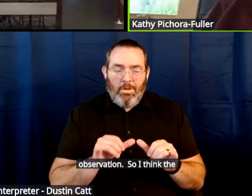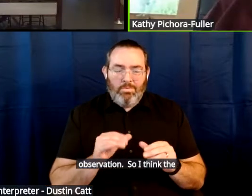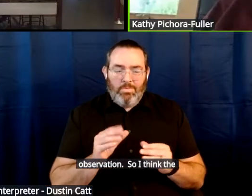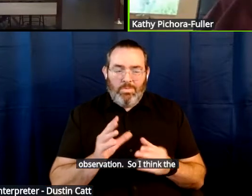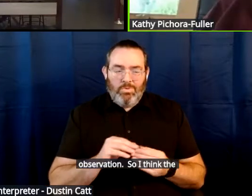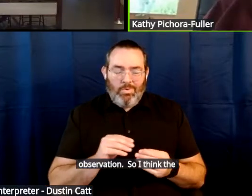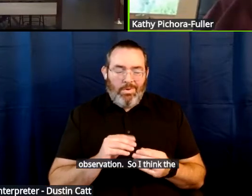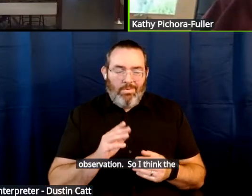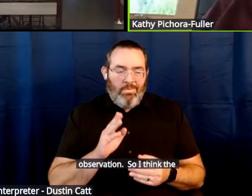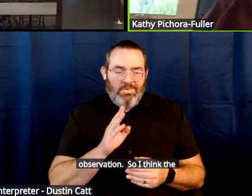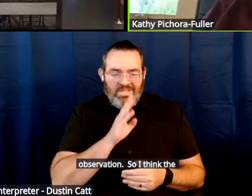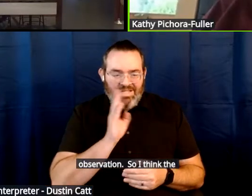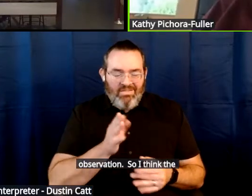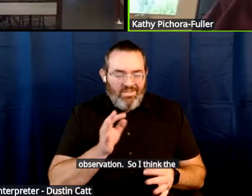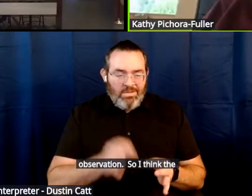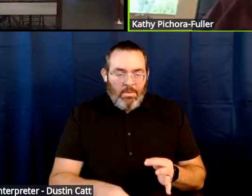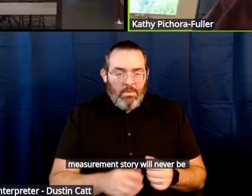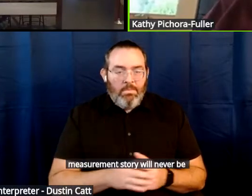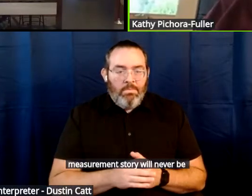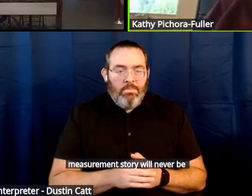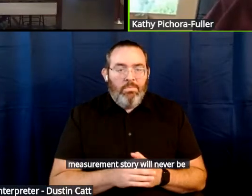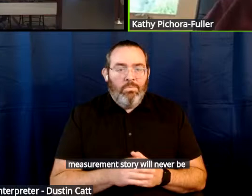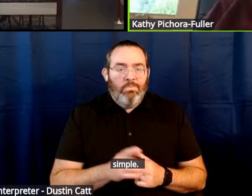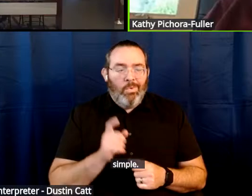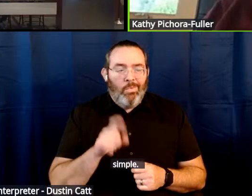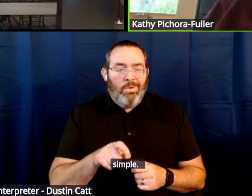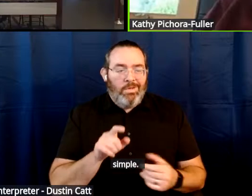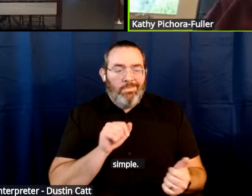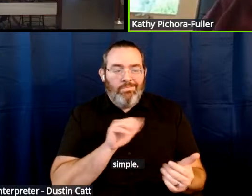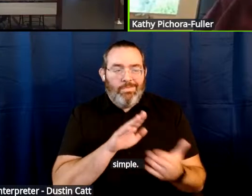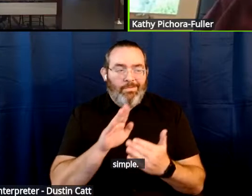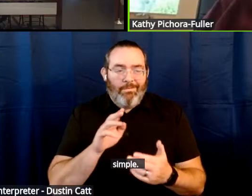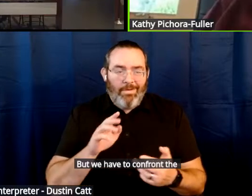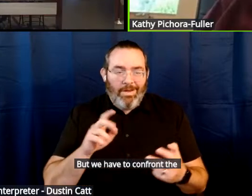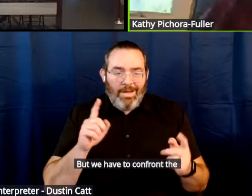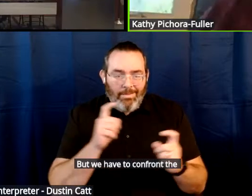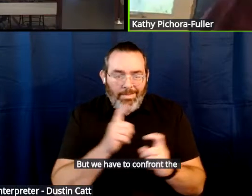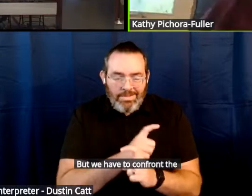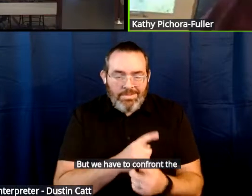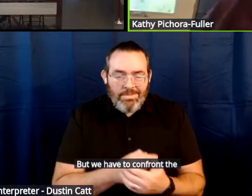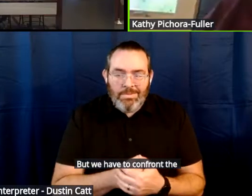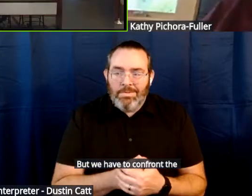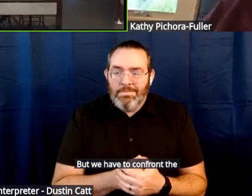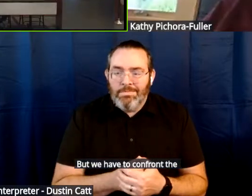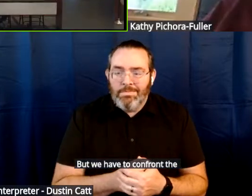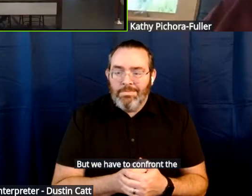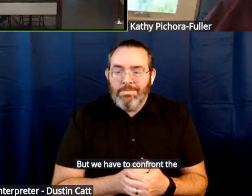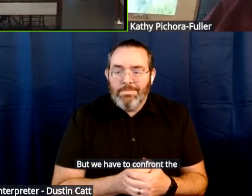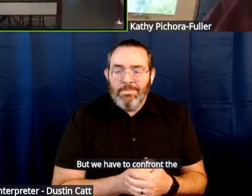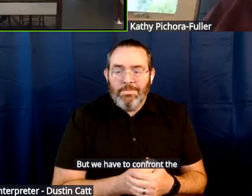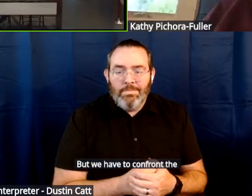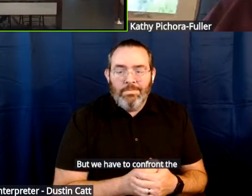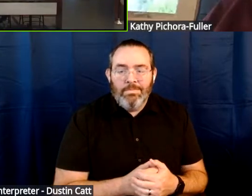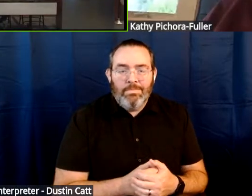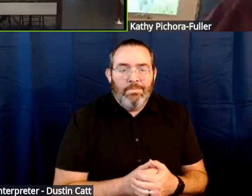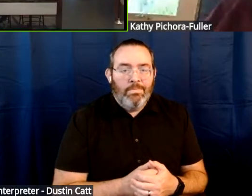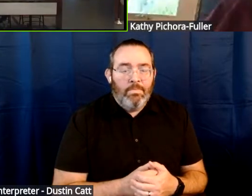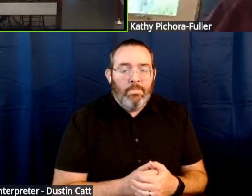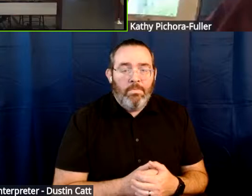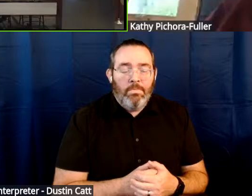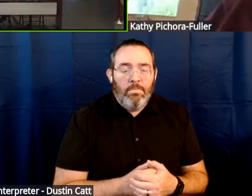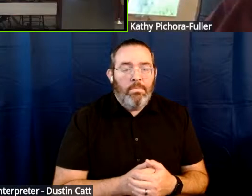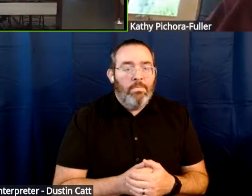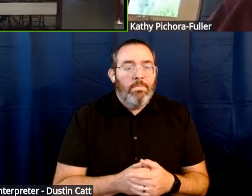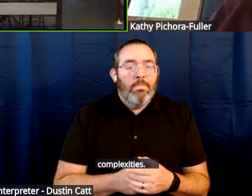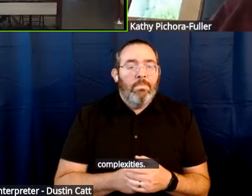be simple, but we have to confront the complexities. So much. Let's just add one thing. Yeah, of course. I think that's,